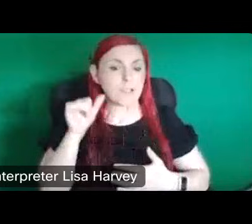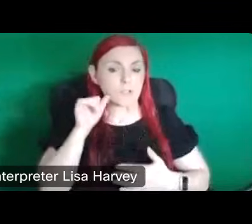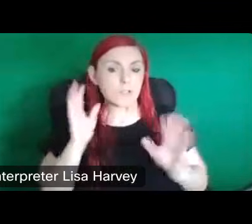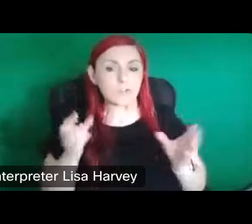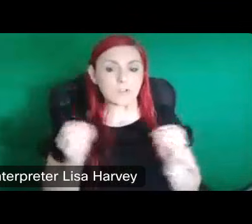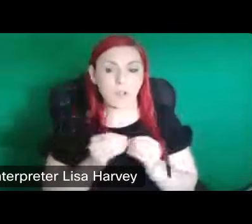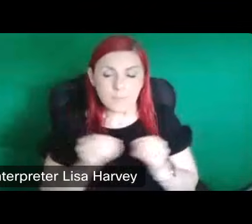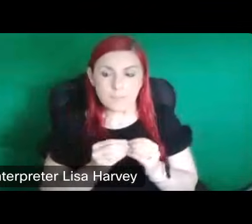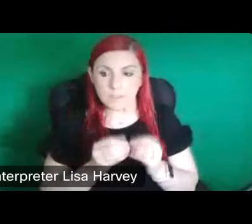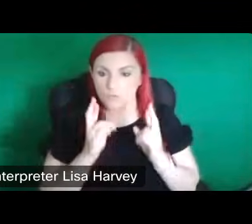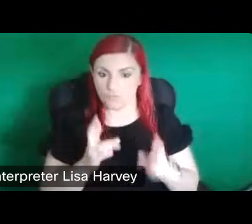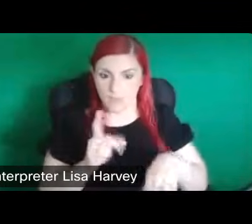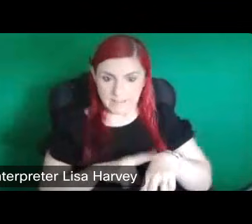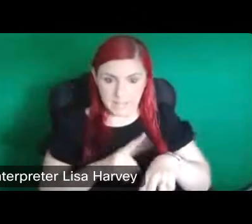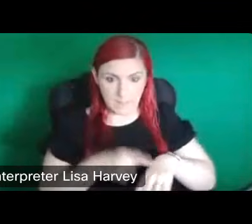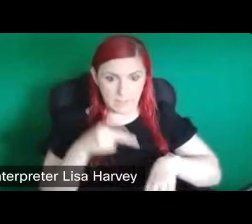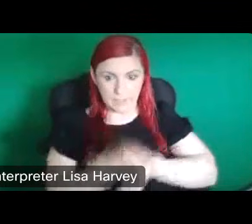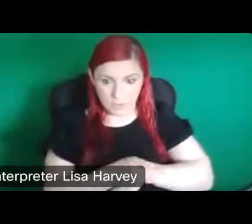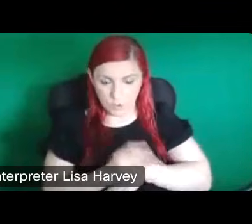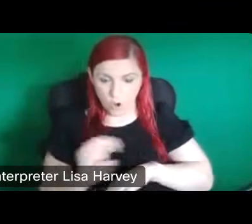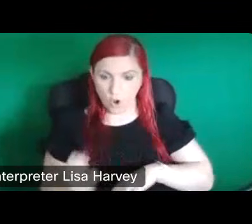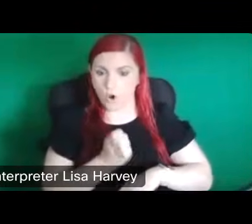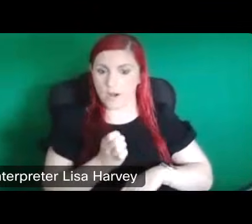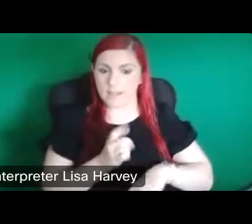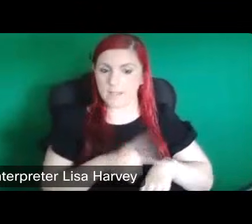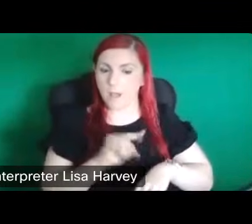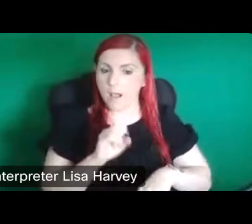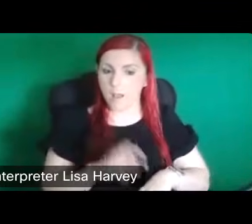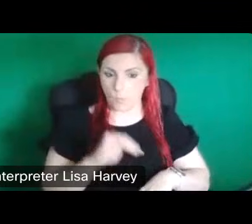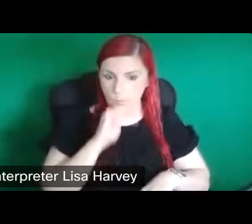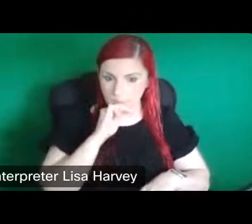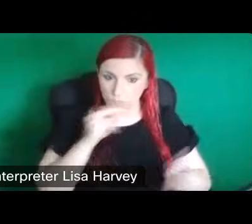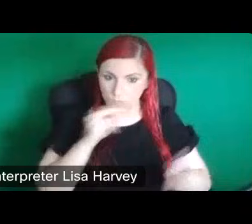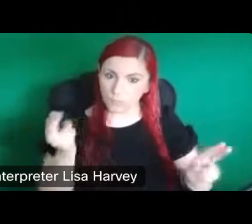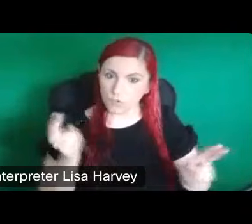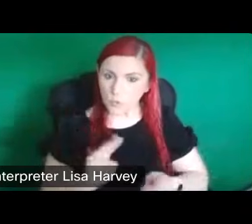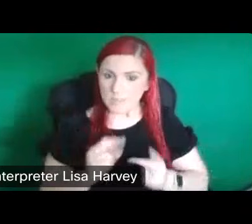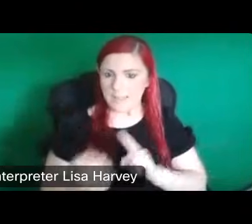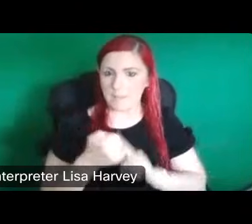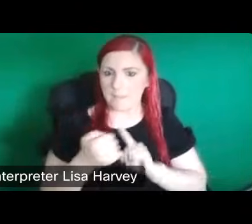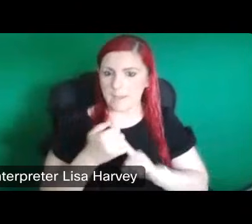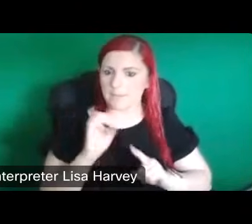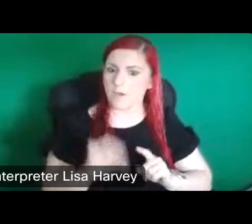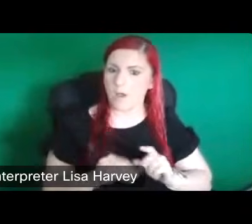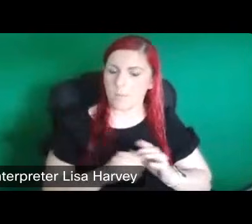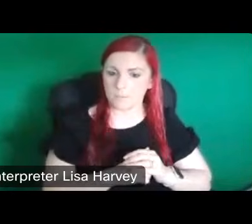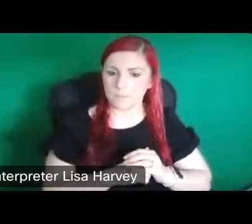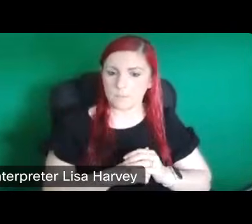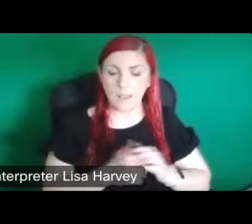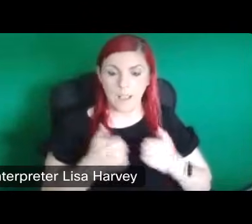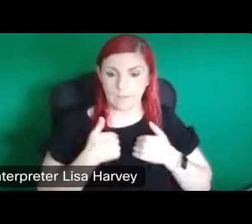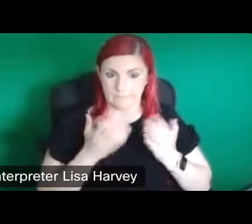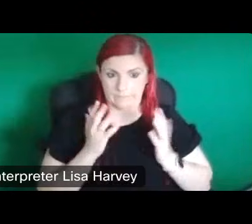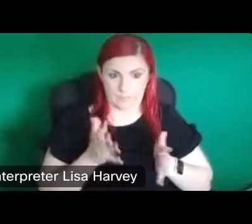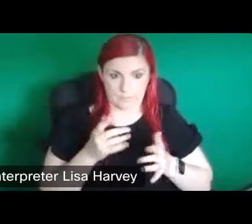at the early stages of harm would likely take considerably less and be time well spent. I am pleased to see that